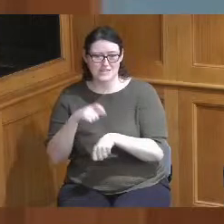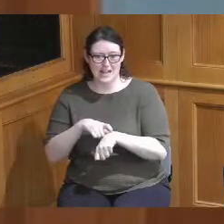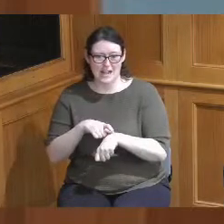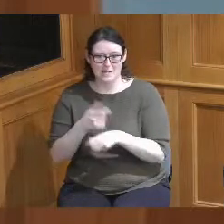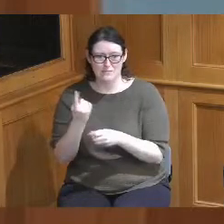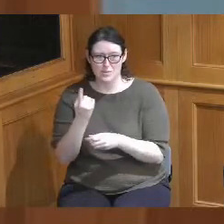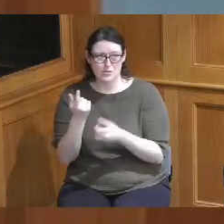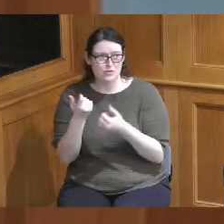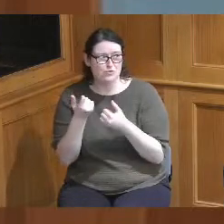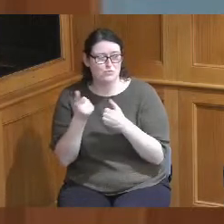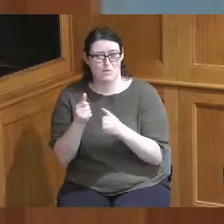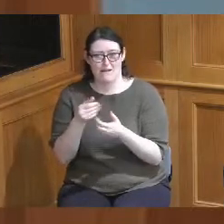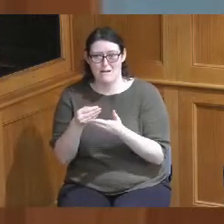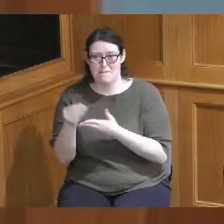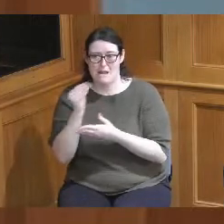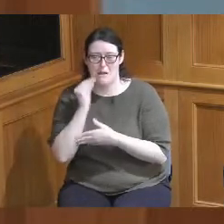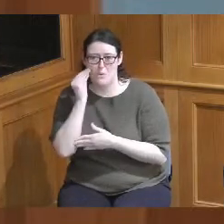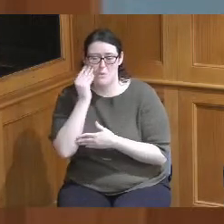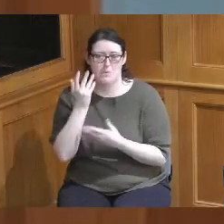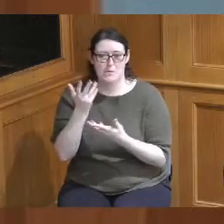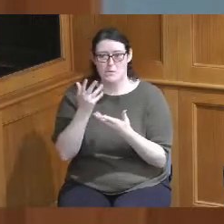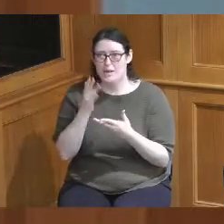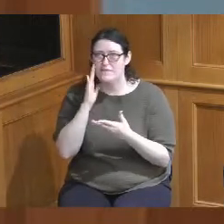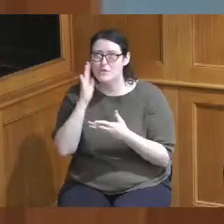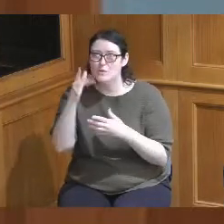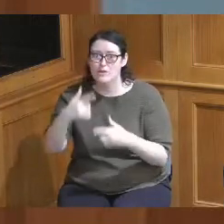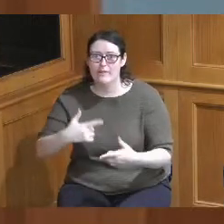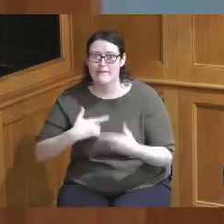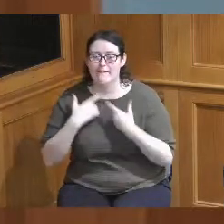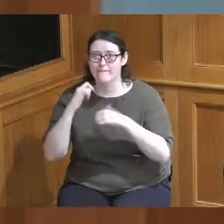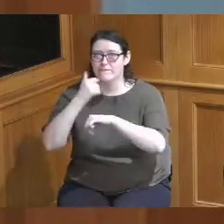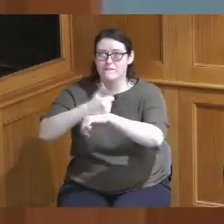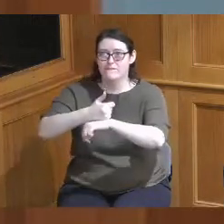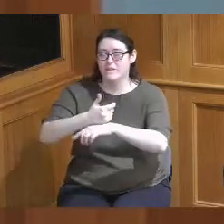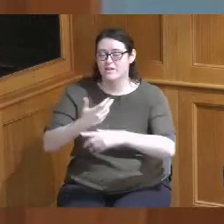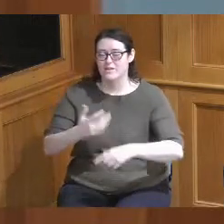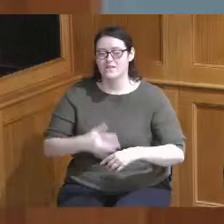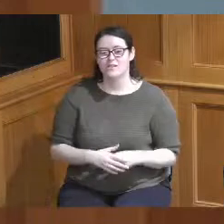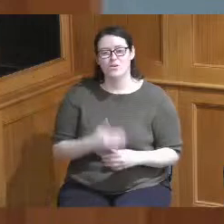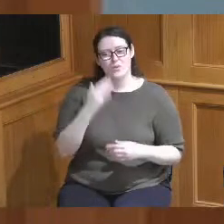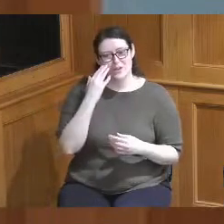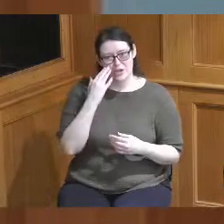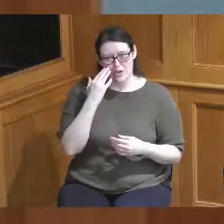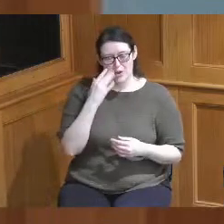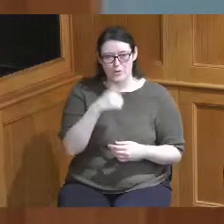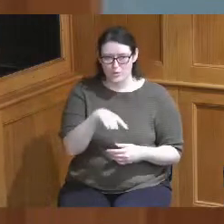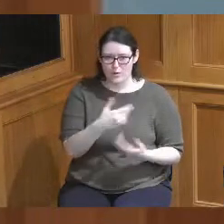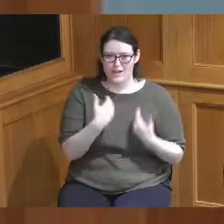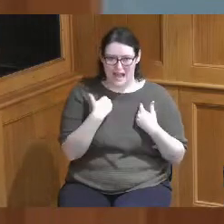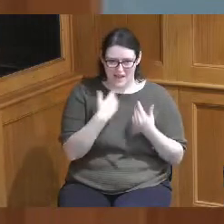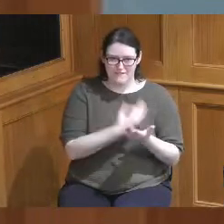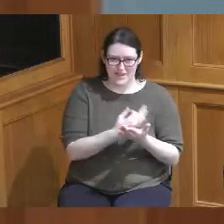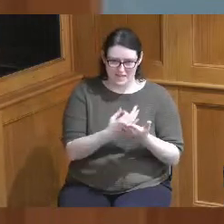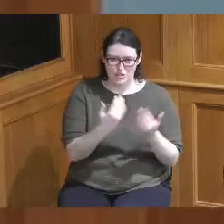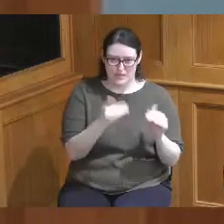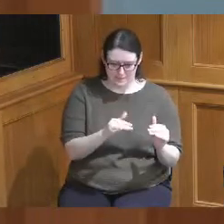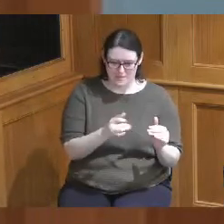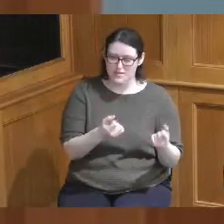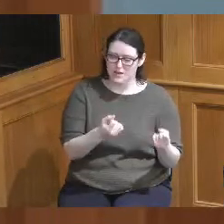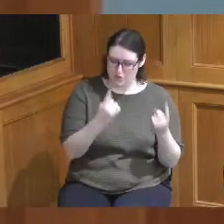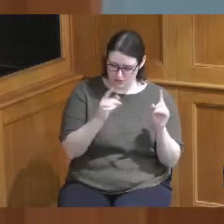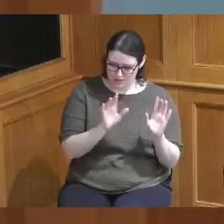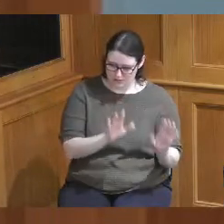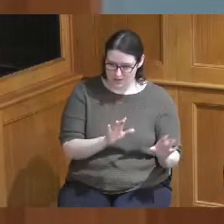future. We know the county has financial obligations, and meeting those is essential. But after that, the